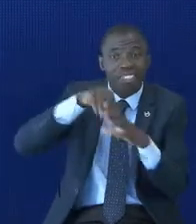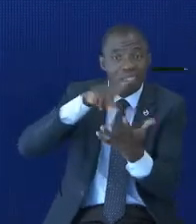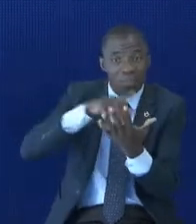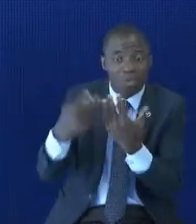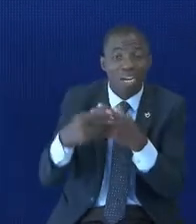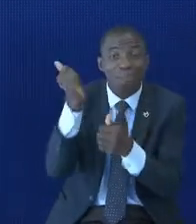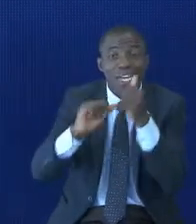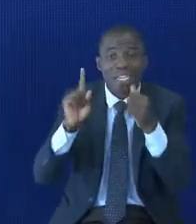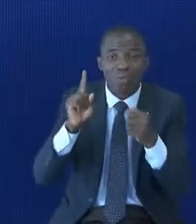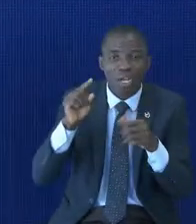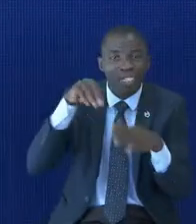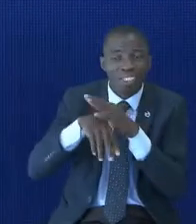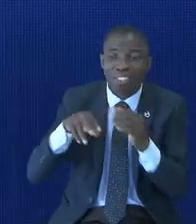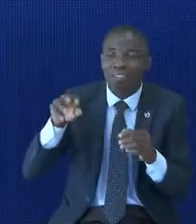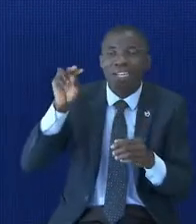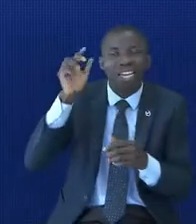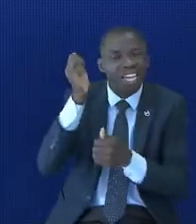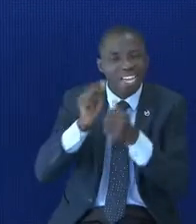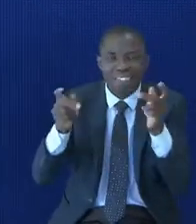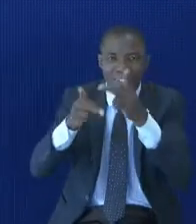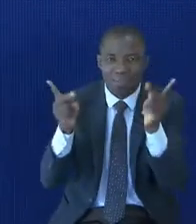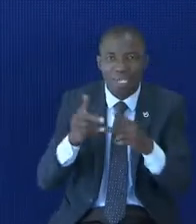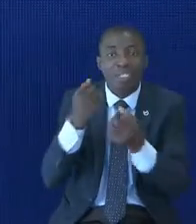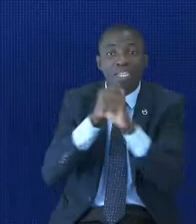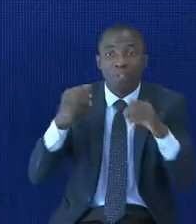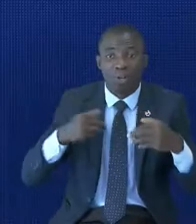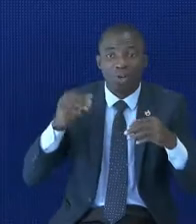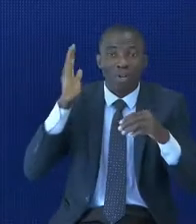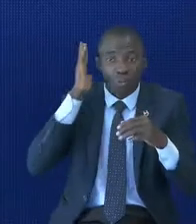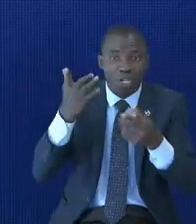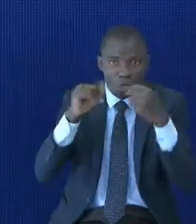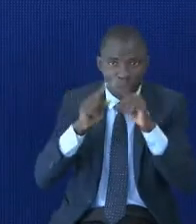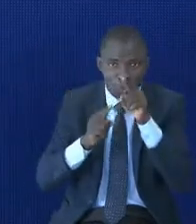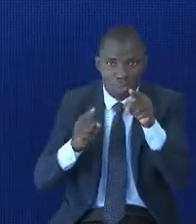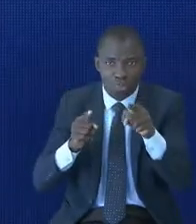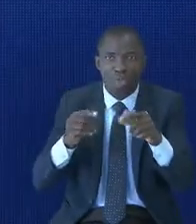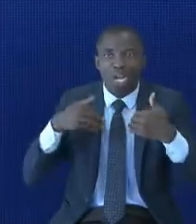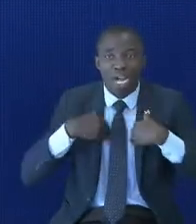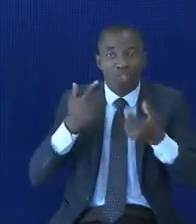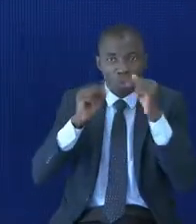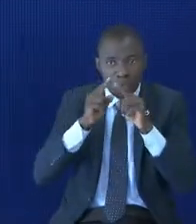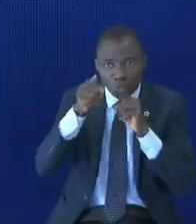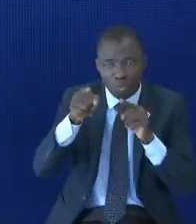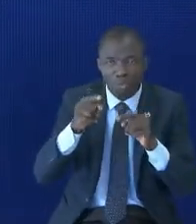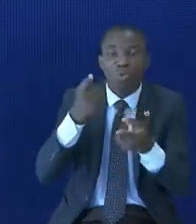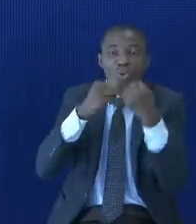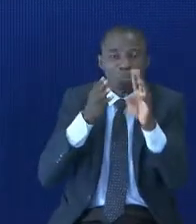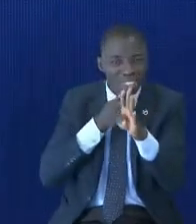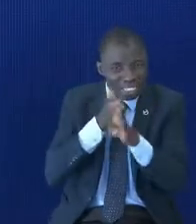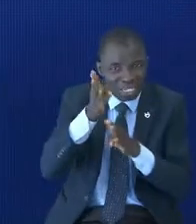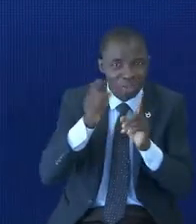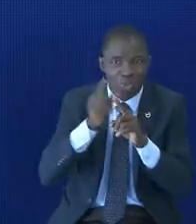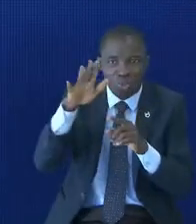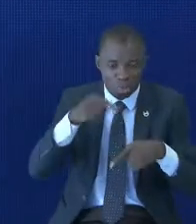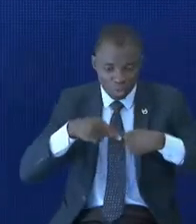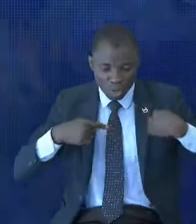are, salvation has come to you tonight, and it's coming straight to your heart. Raise up that